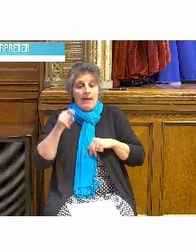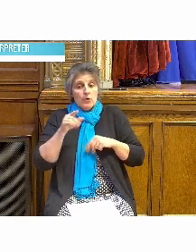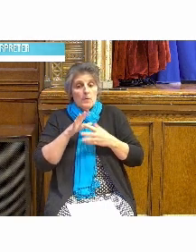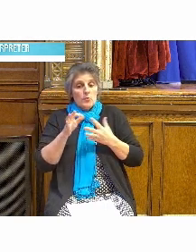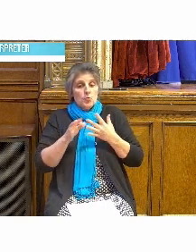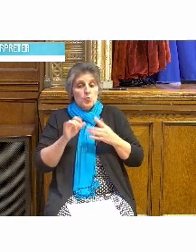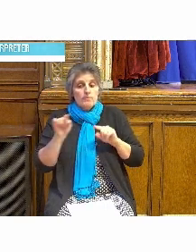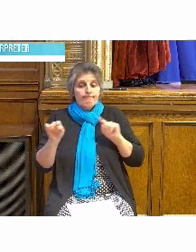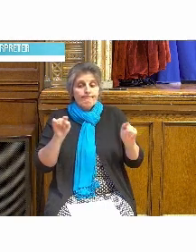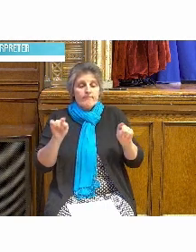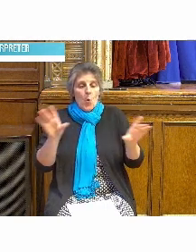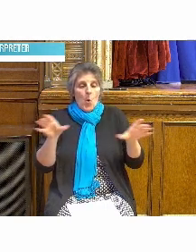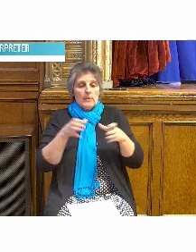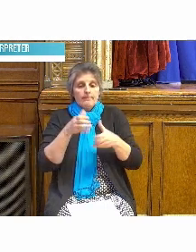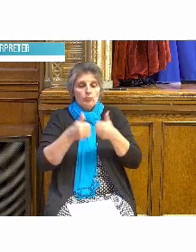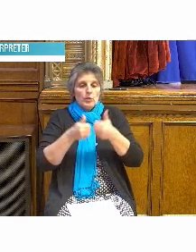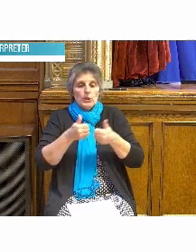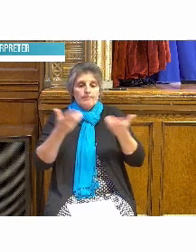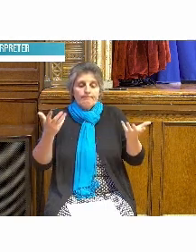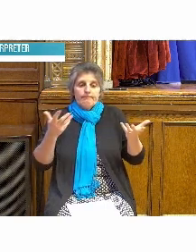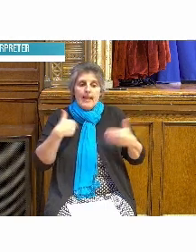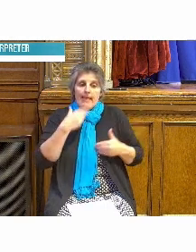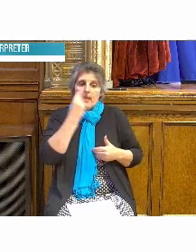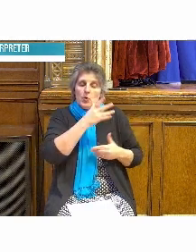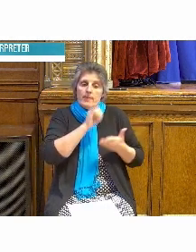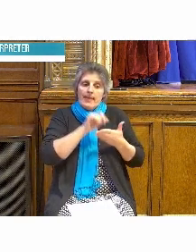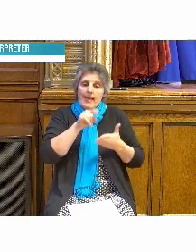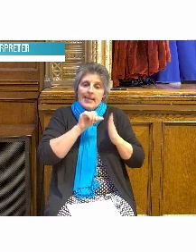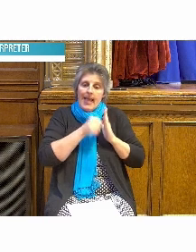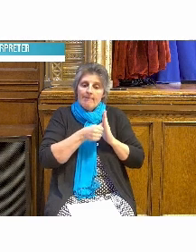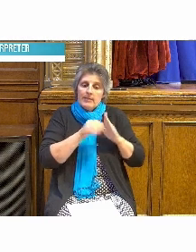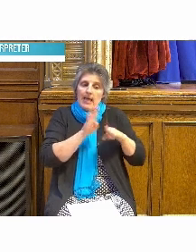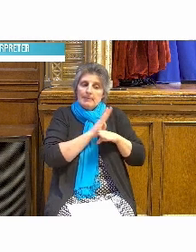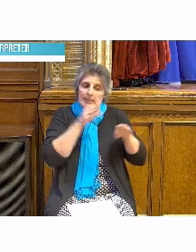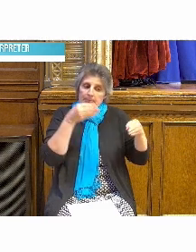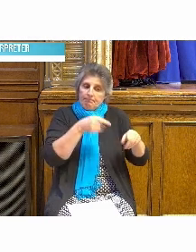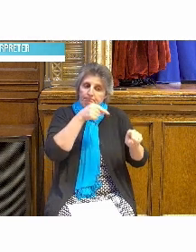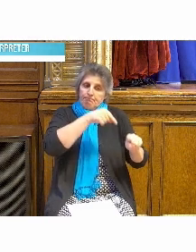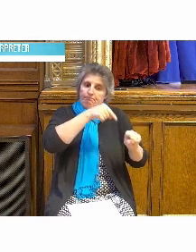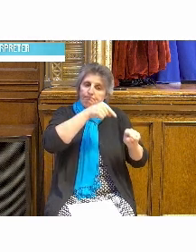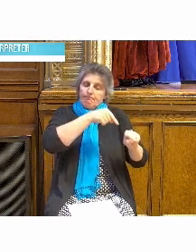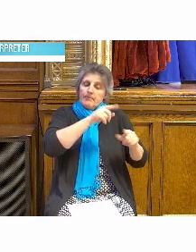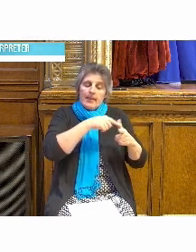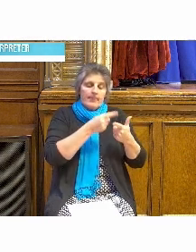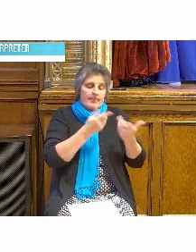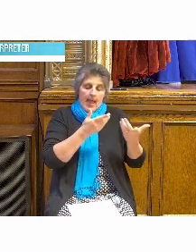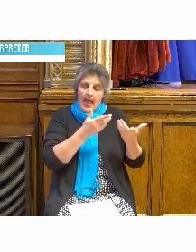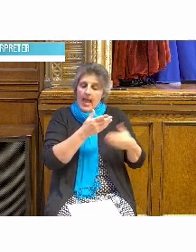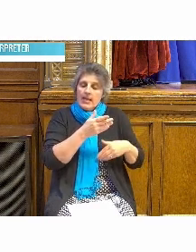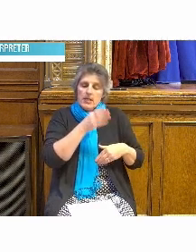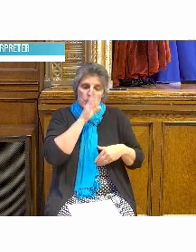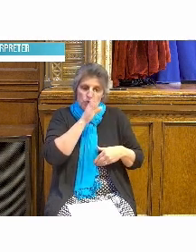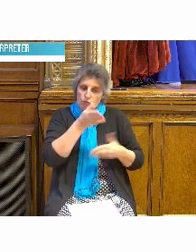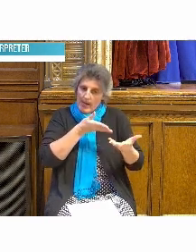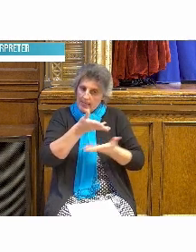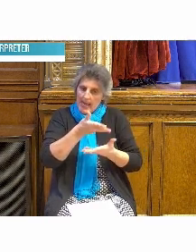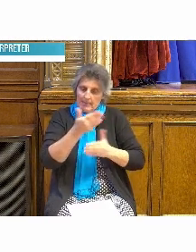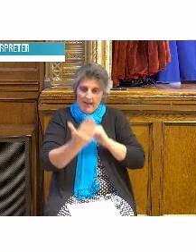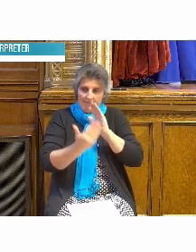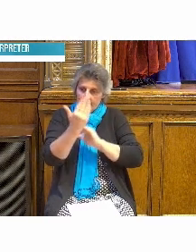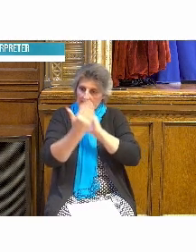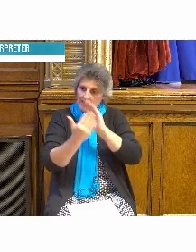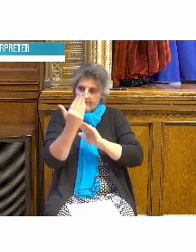choices and they are told that they need to emphasize business meetings, then direct engagement, face to